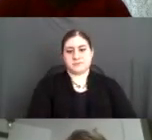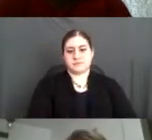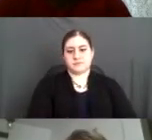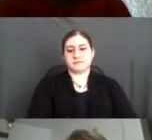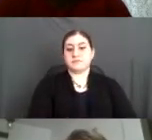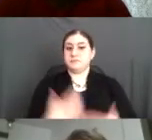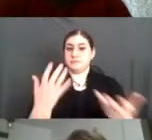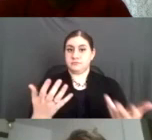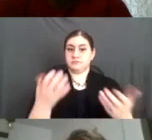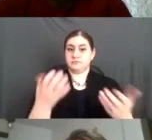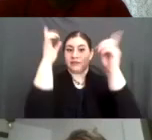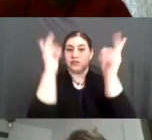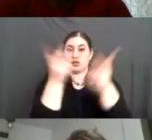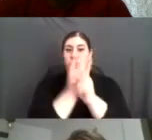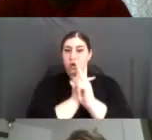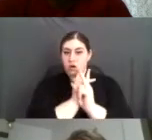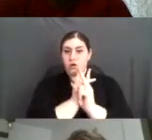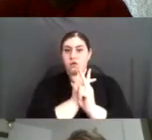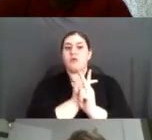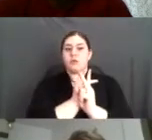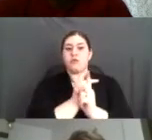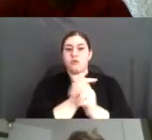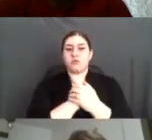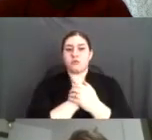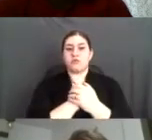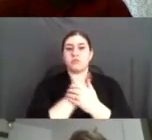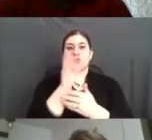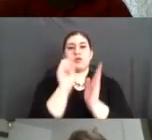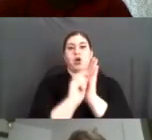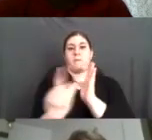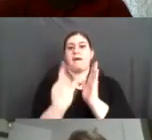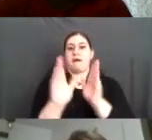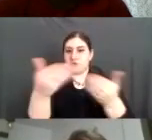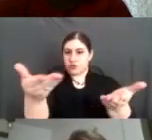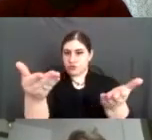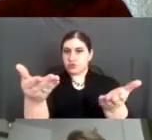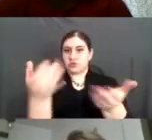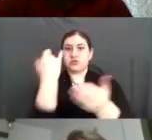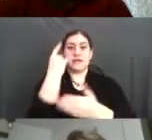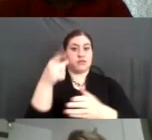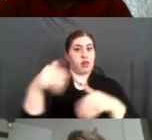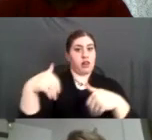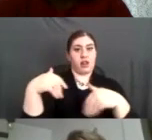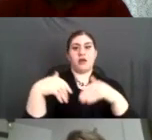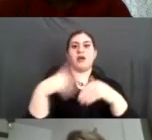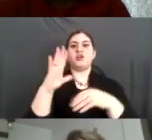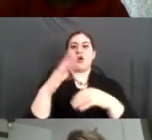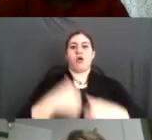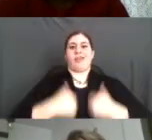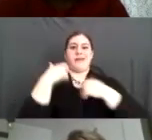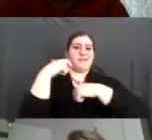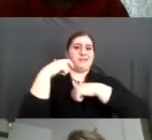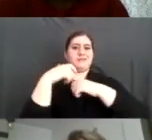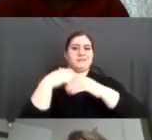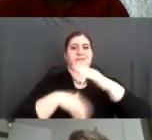So, educational loans. You will automatically be offered if you have not reached your lifetime limit. So if you have